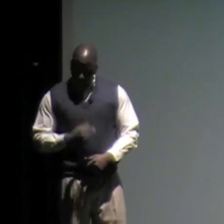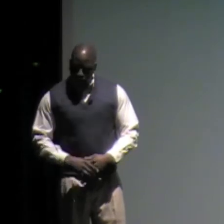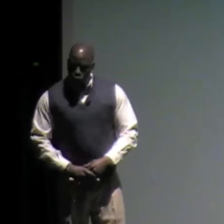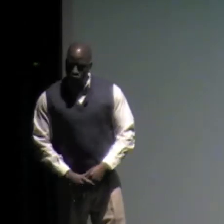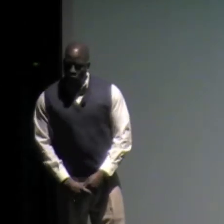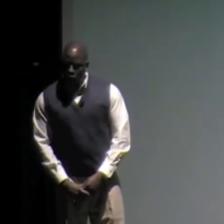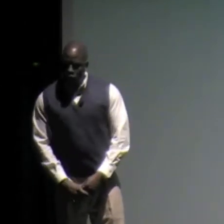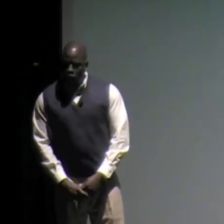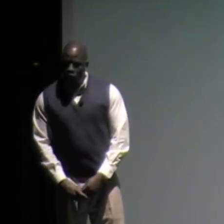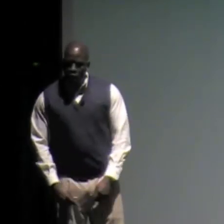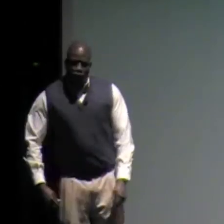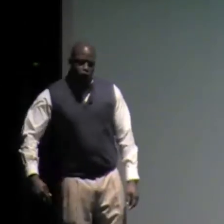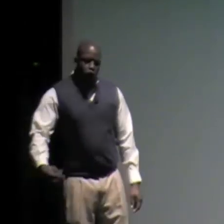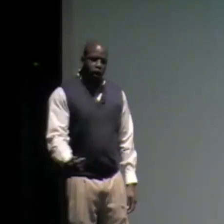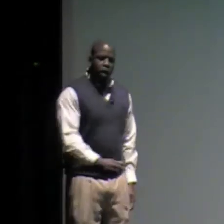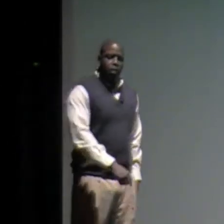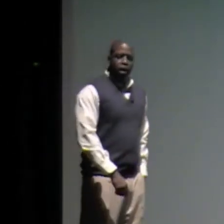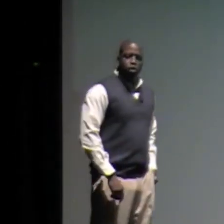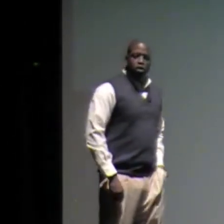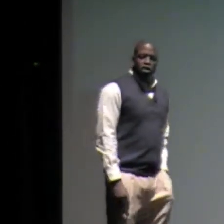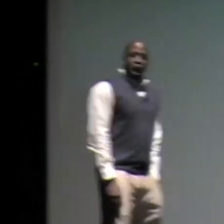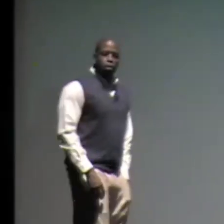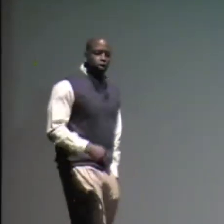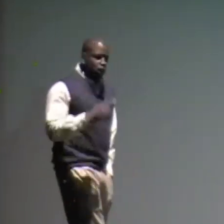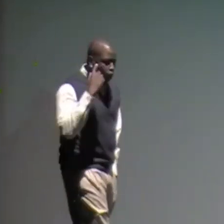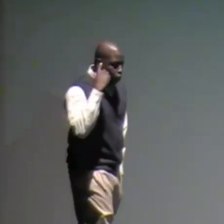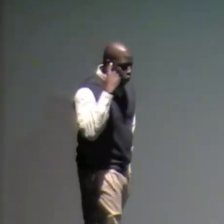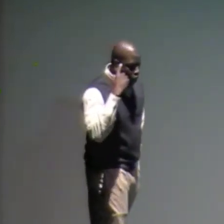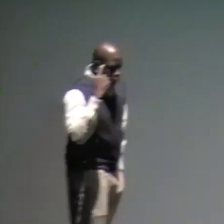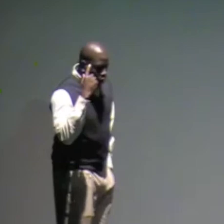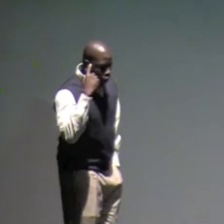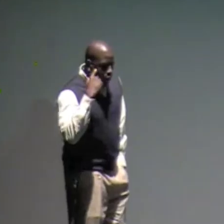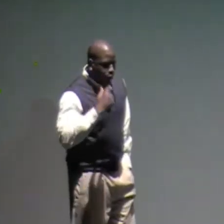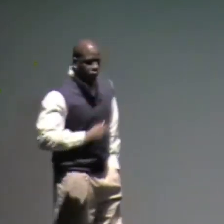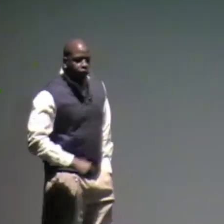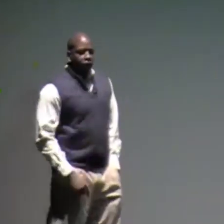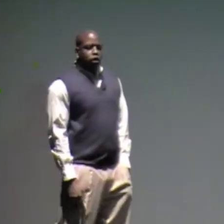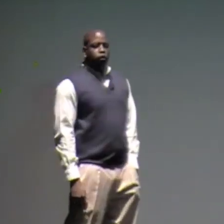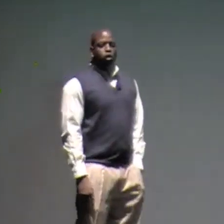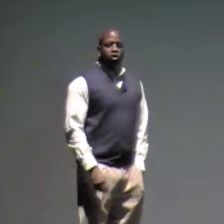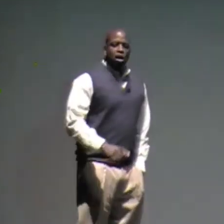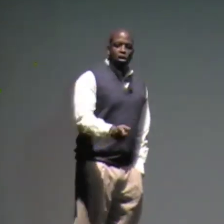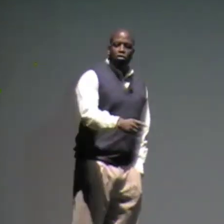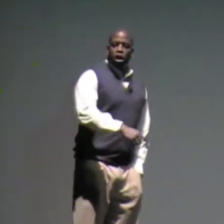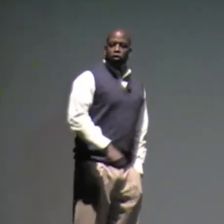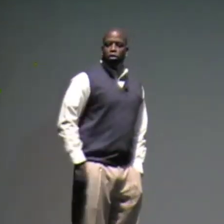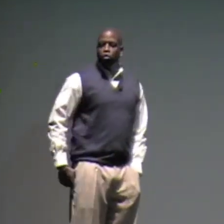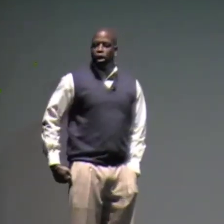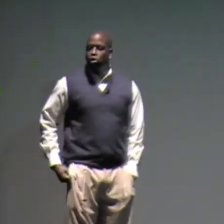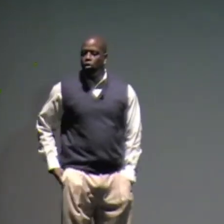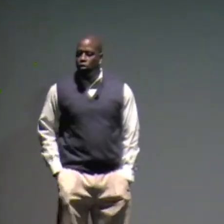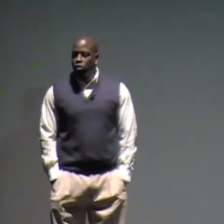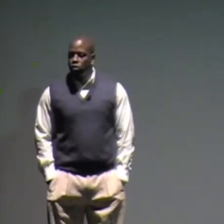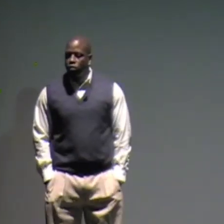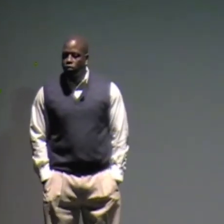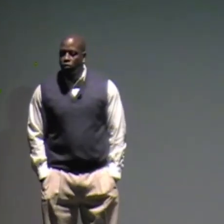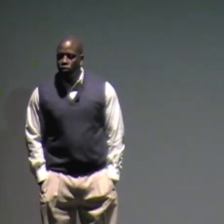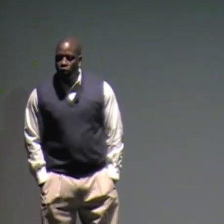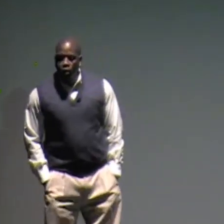His head dropped to his chest, and he turned his head back towards the stable, and he remembered his father's voice saying, "You'll never be a